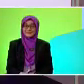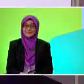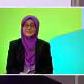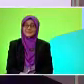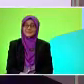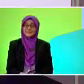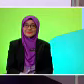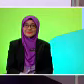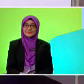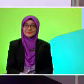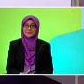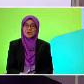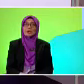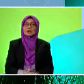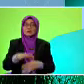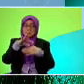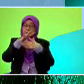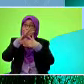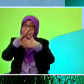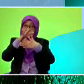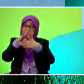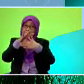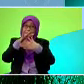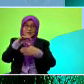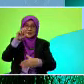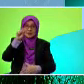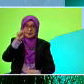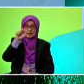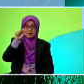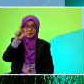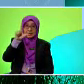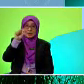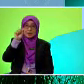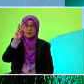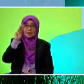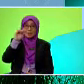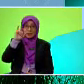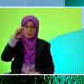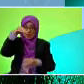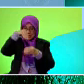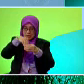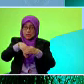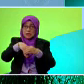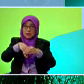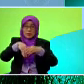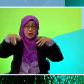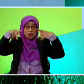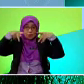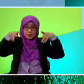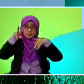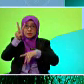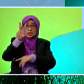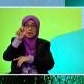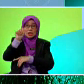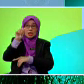This is a beef salami, I believe. The one on the left is vacuum packed. That means it is put in a condition